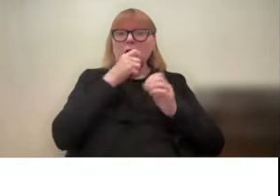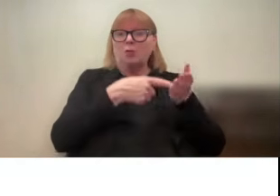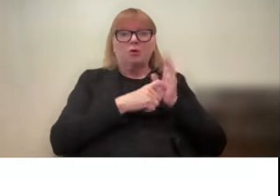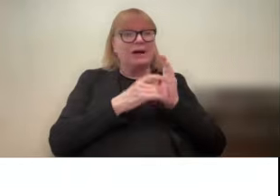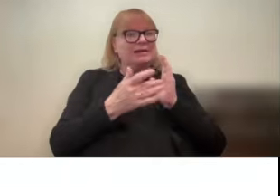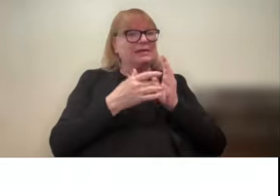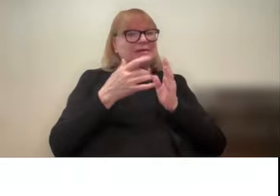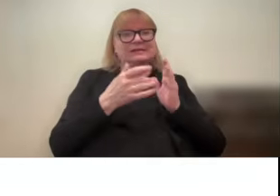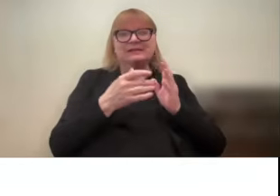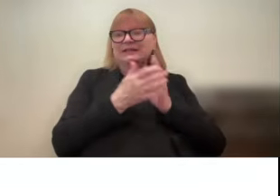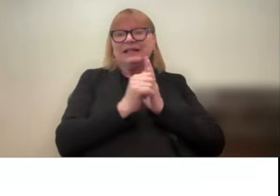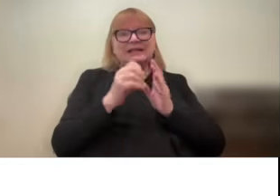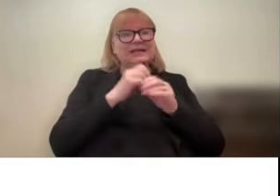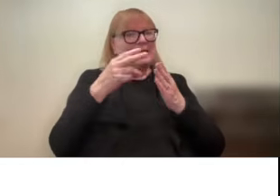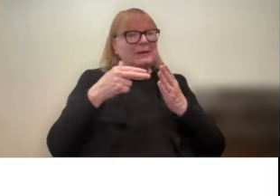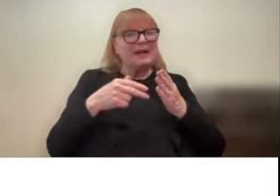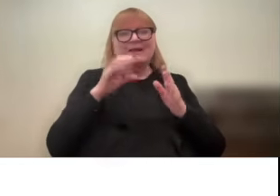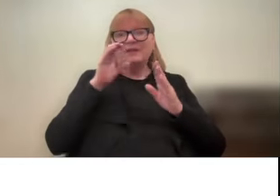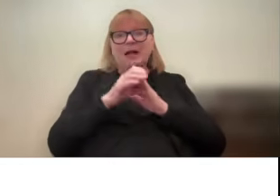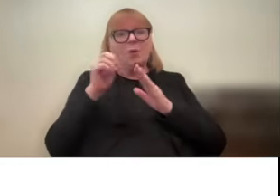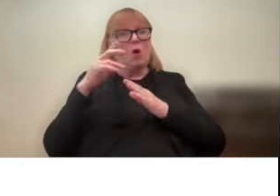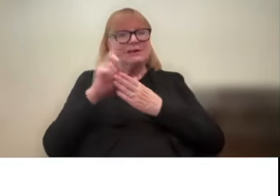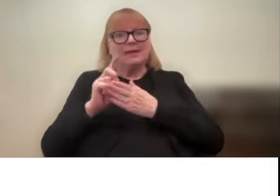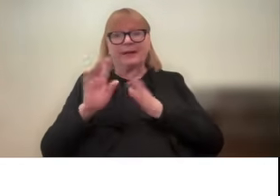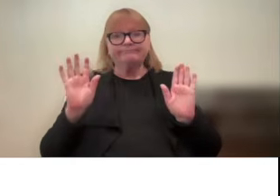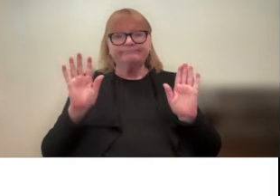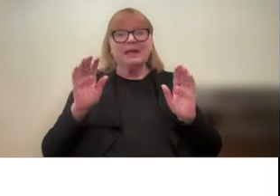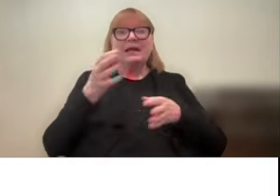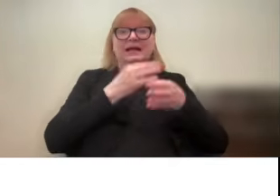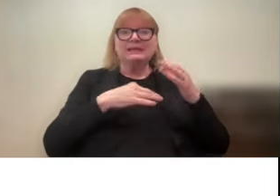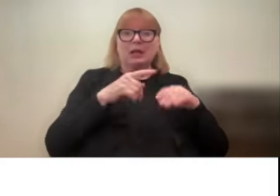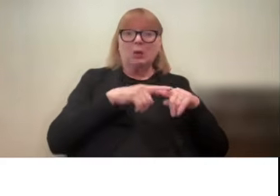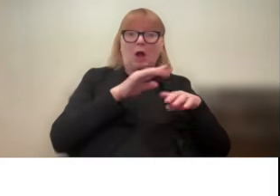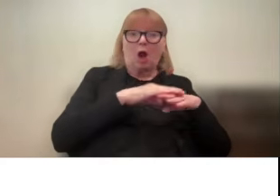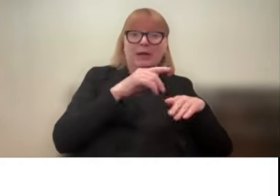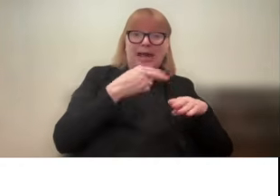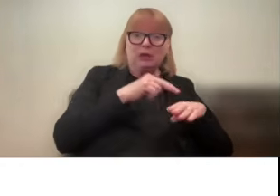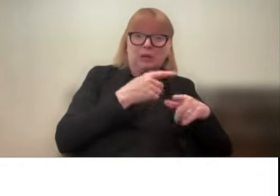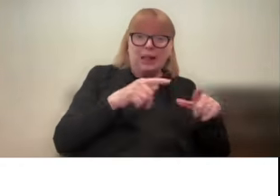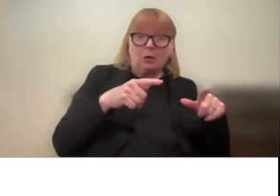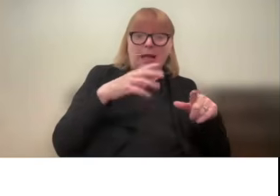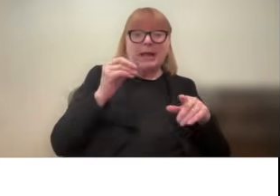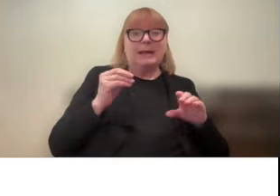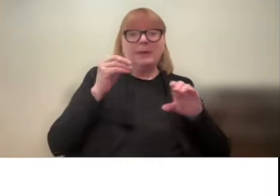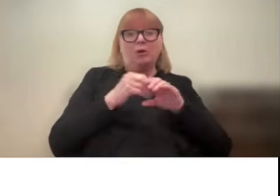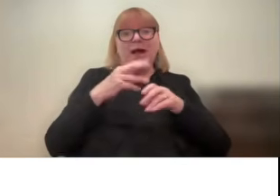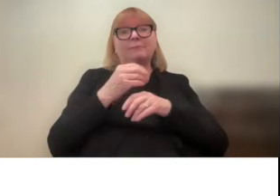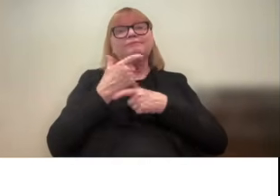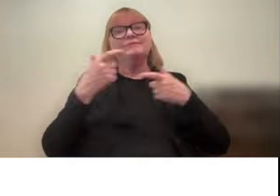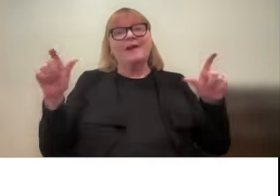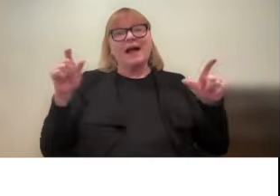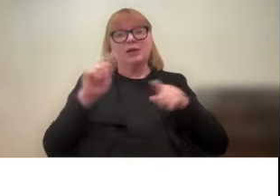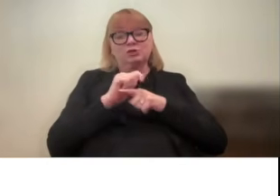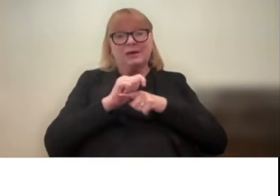require technical skills in painting, photography, or design. Instead, they rely on natural language input and vast training